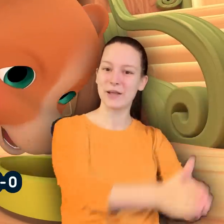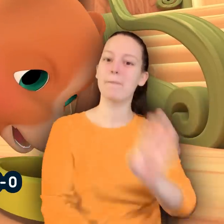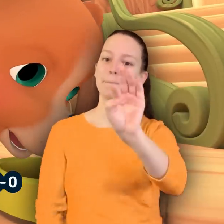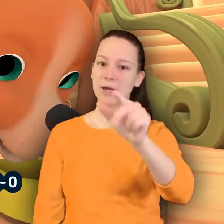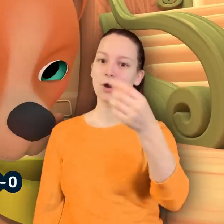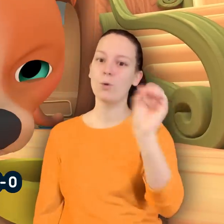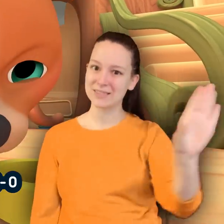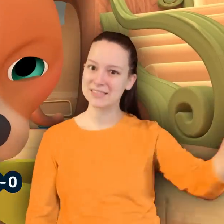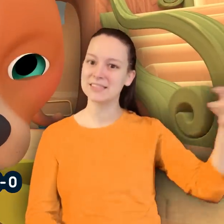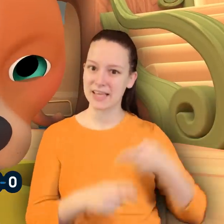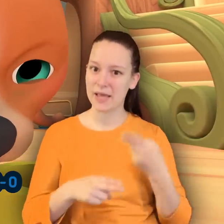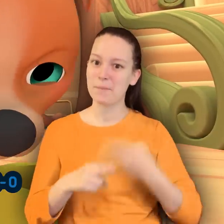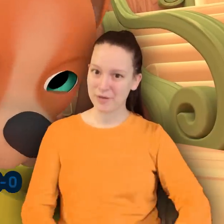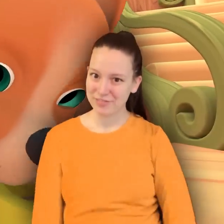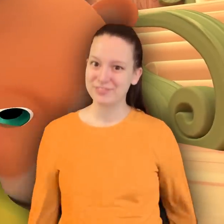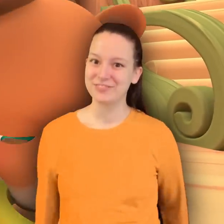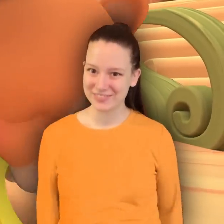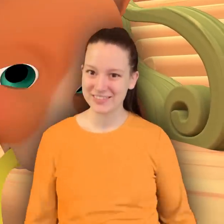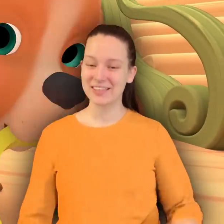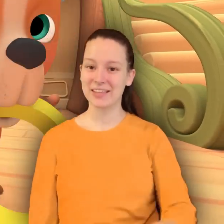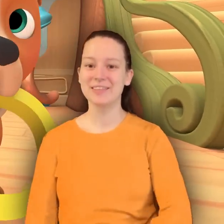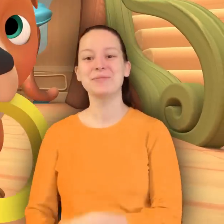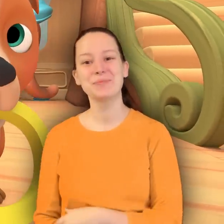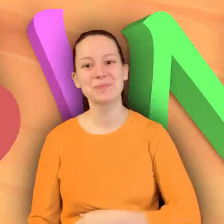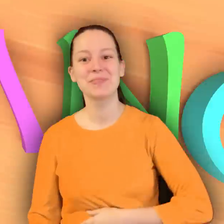when Bingo was his name